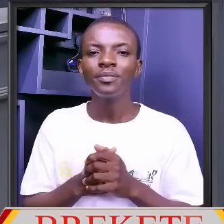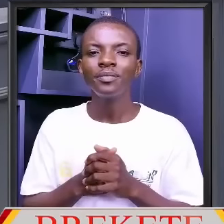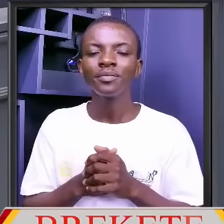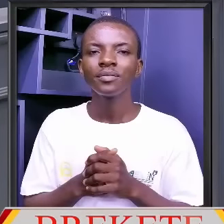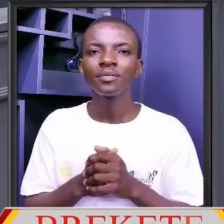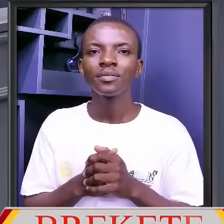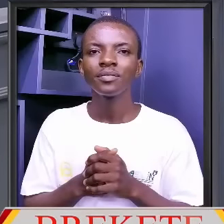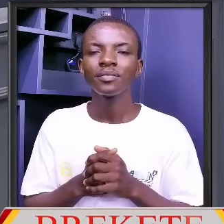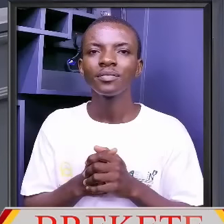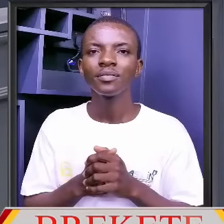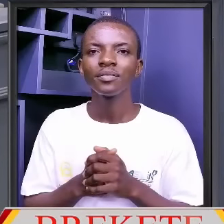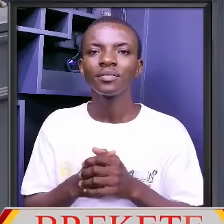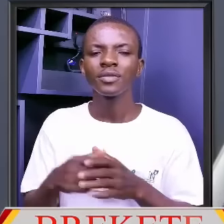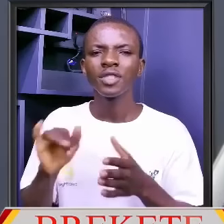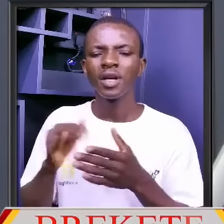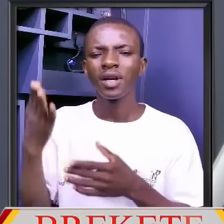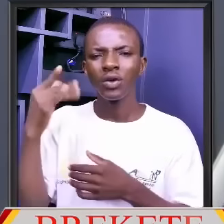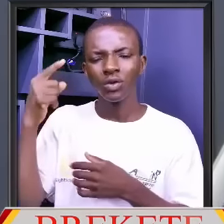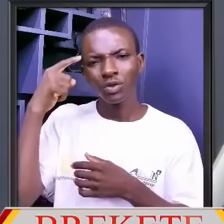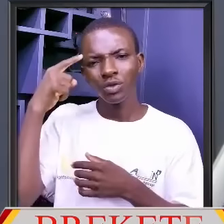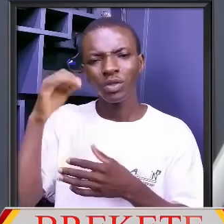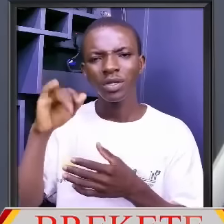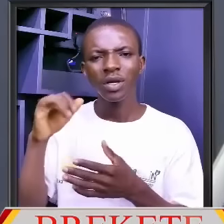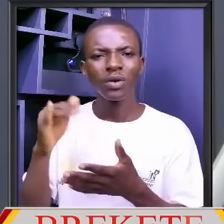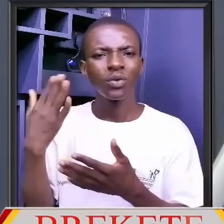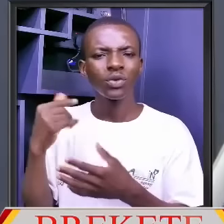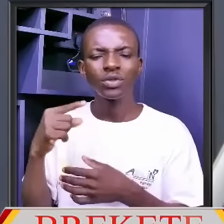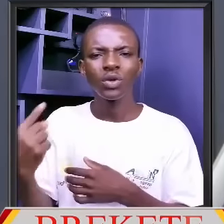Bullion Rabzi, he said,